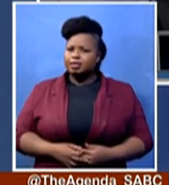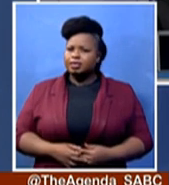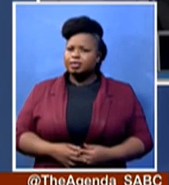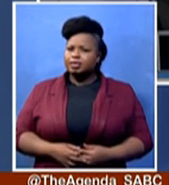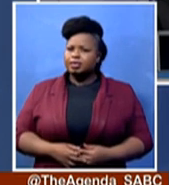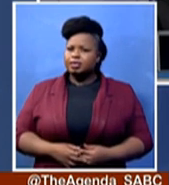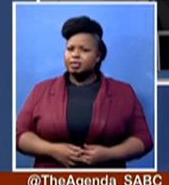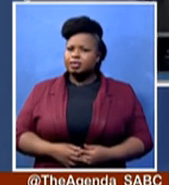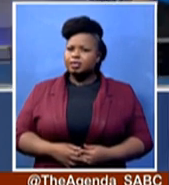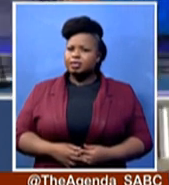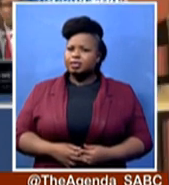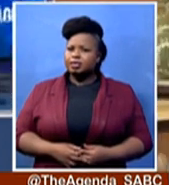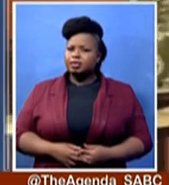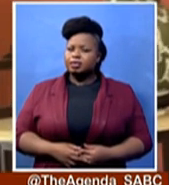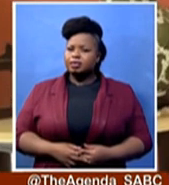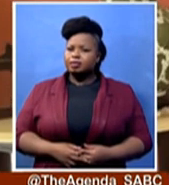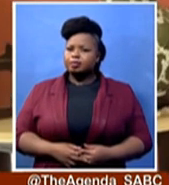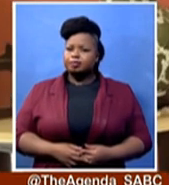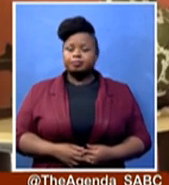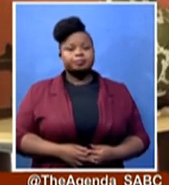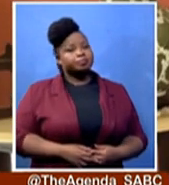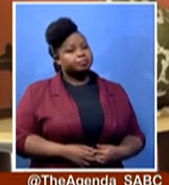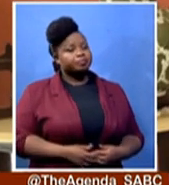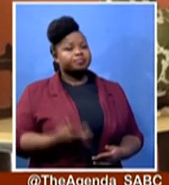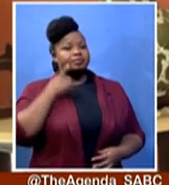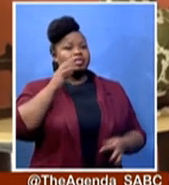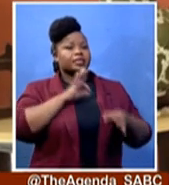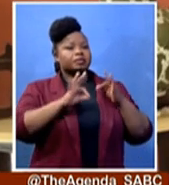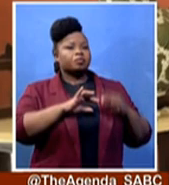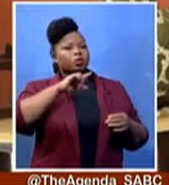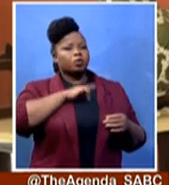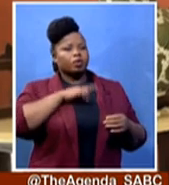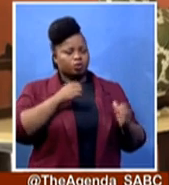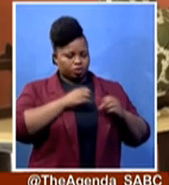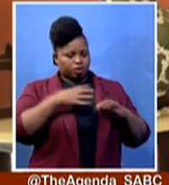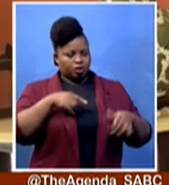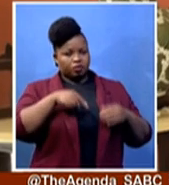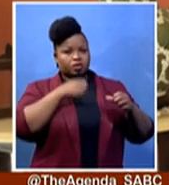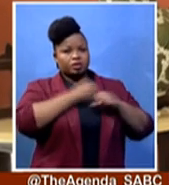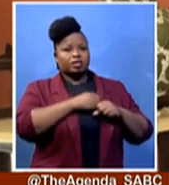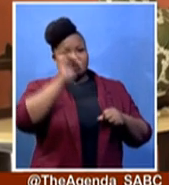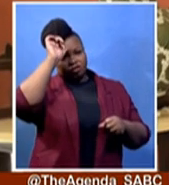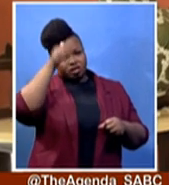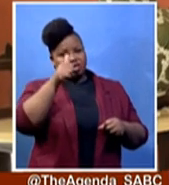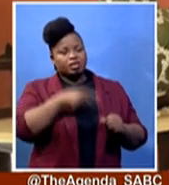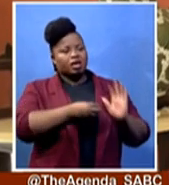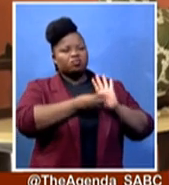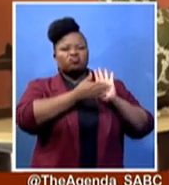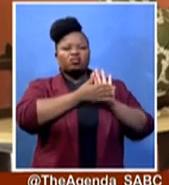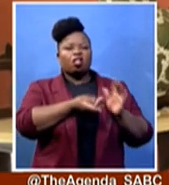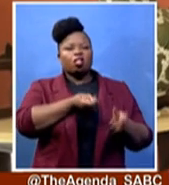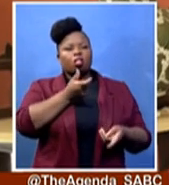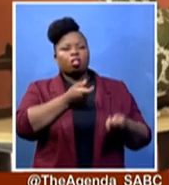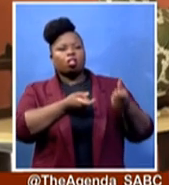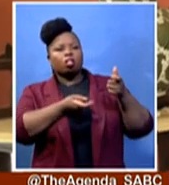Well, there's several factors. For one, at the start of this year, you saw India recording very few cases. Numbers had dropped to record lows, and